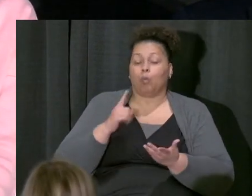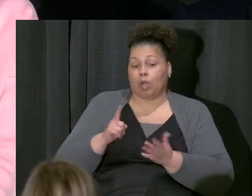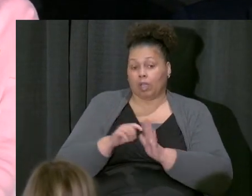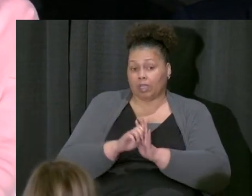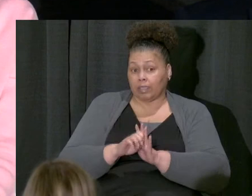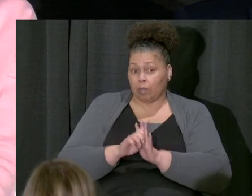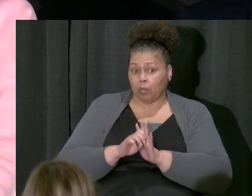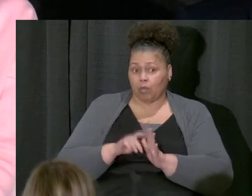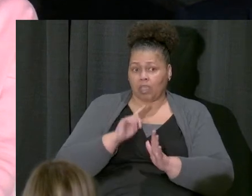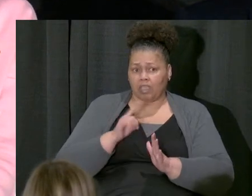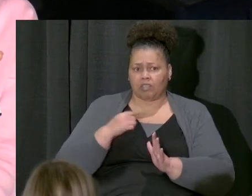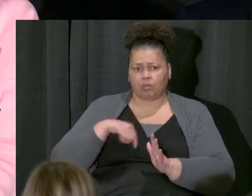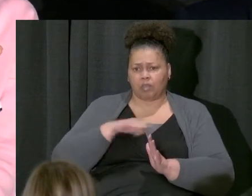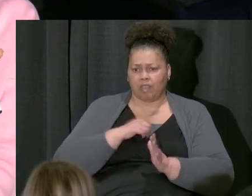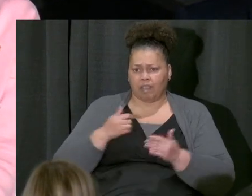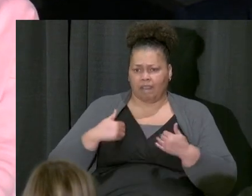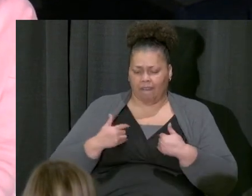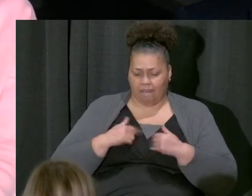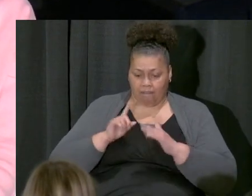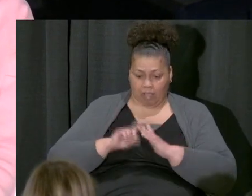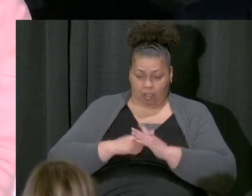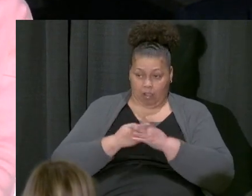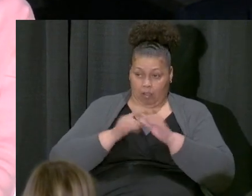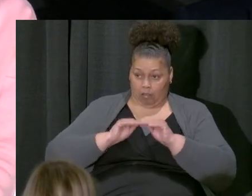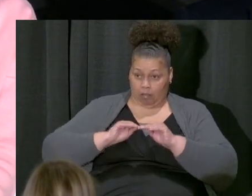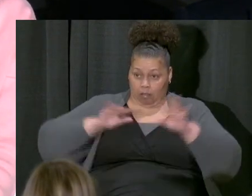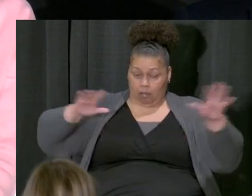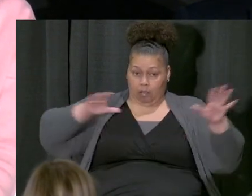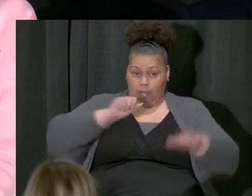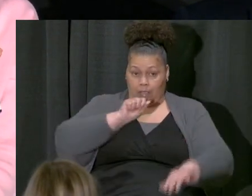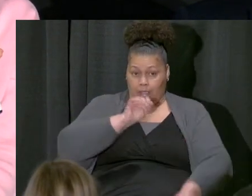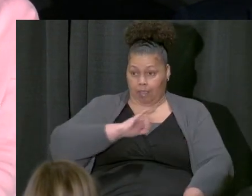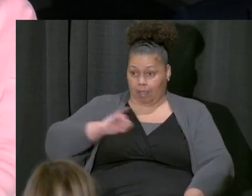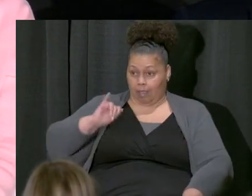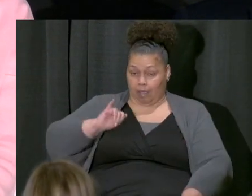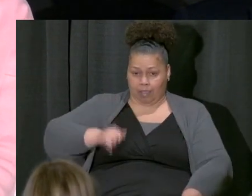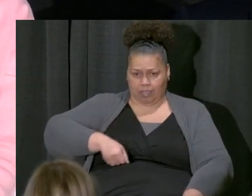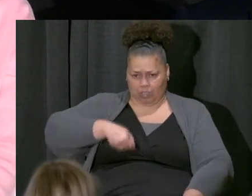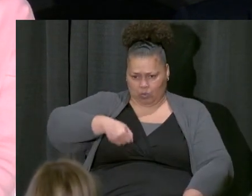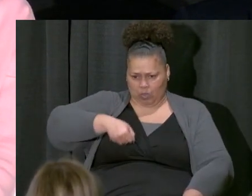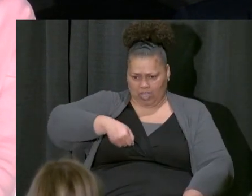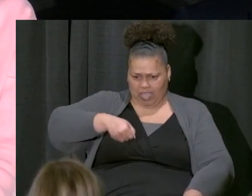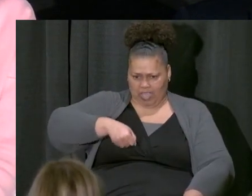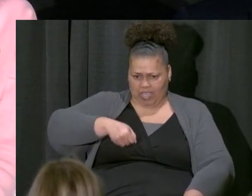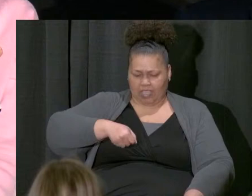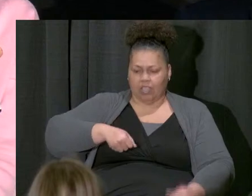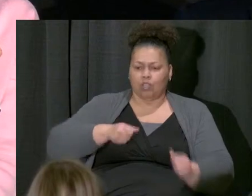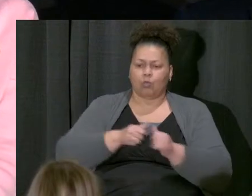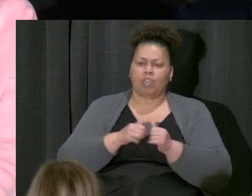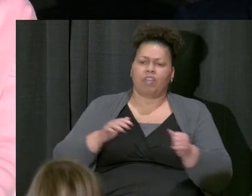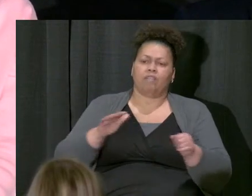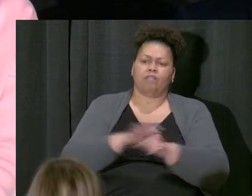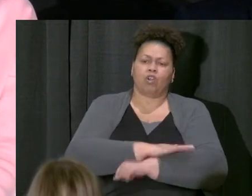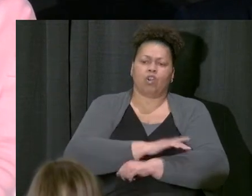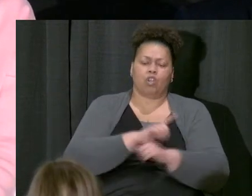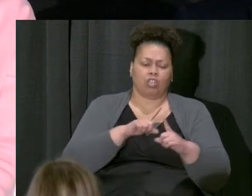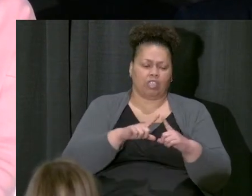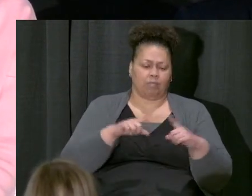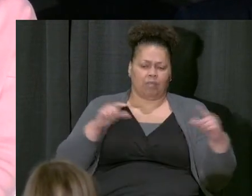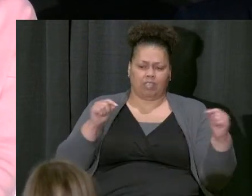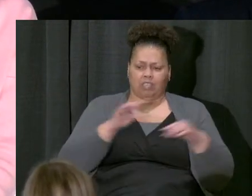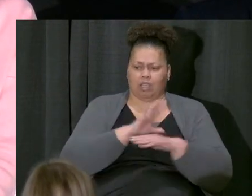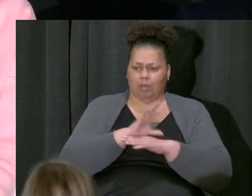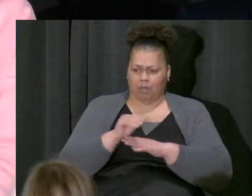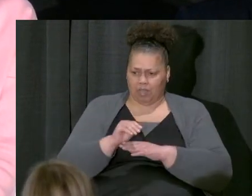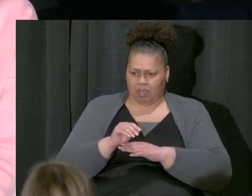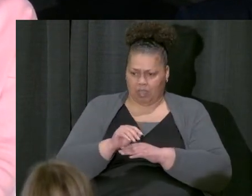is we have launched AI suitcase consortium with four large Japanese companies,